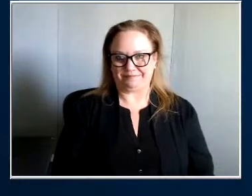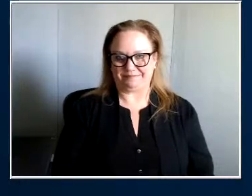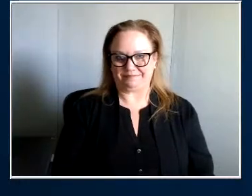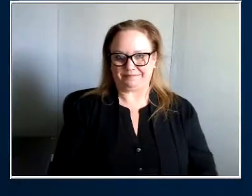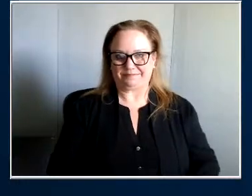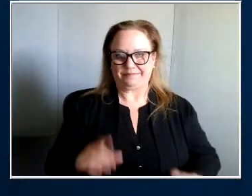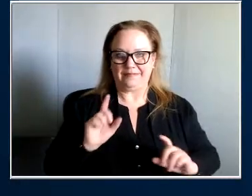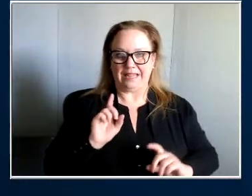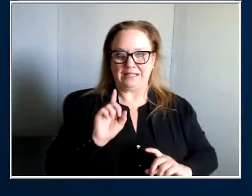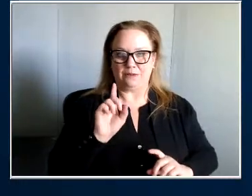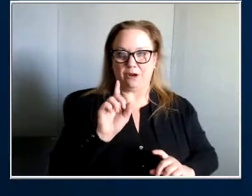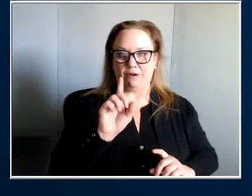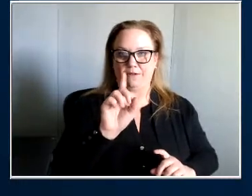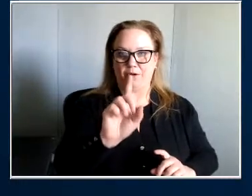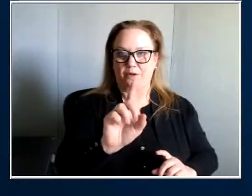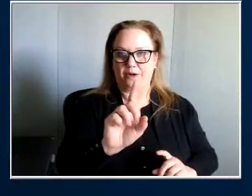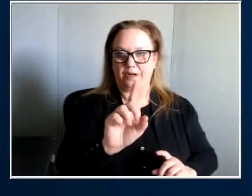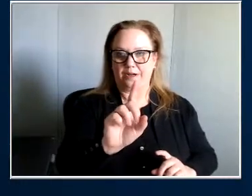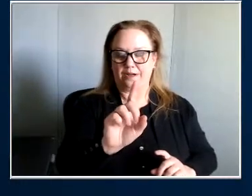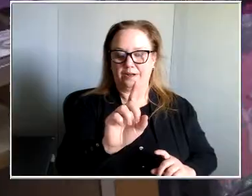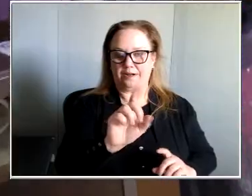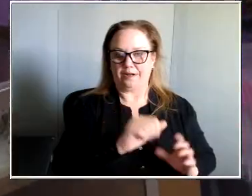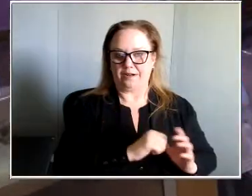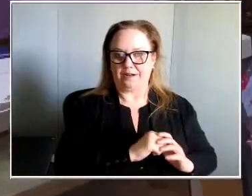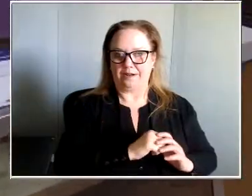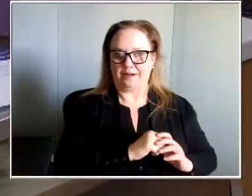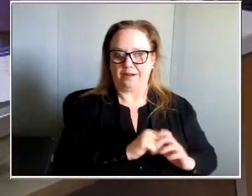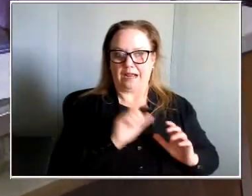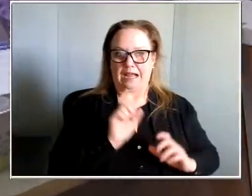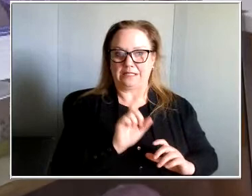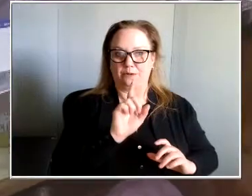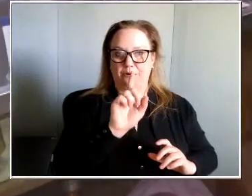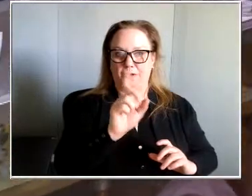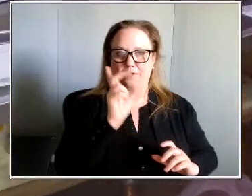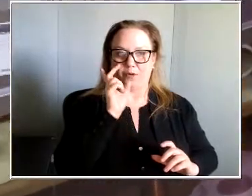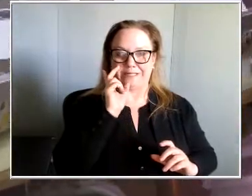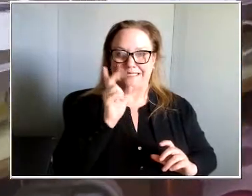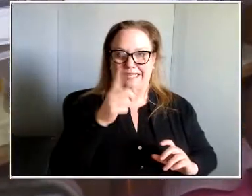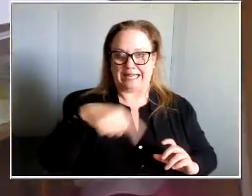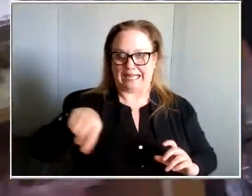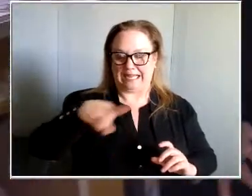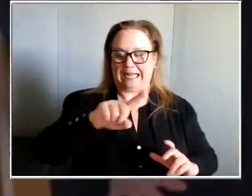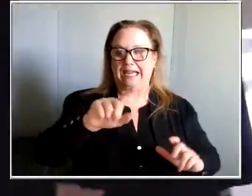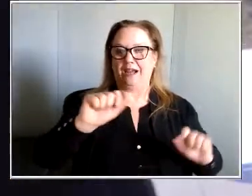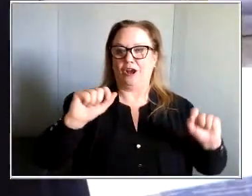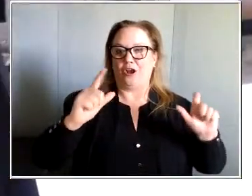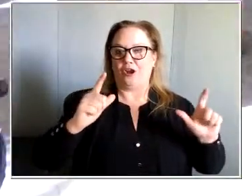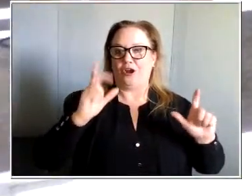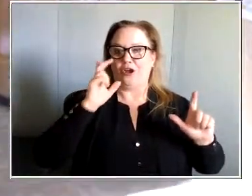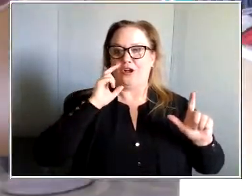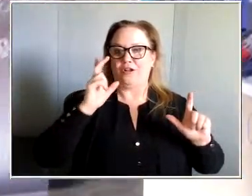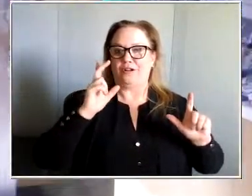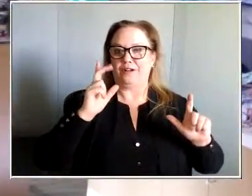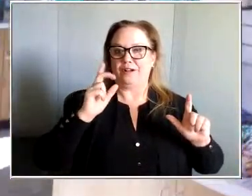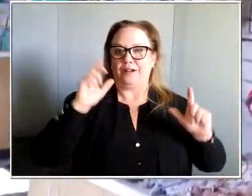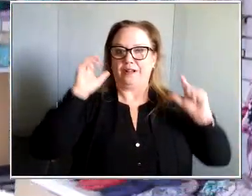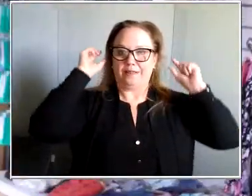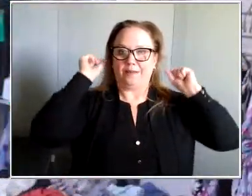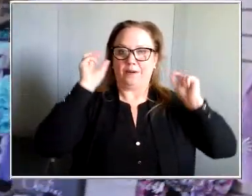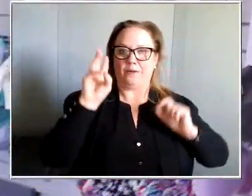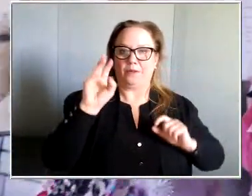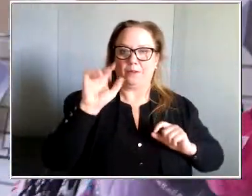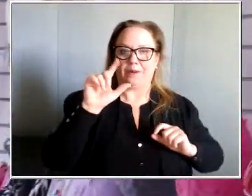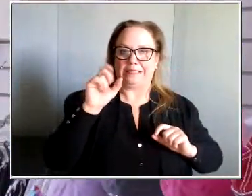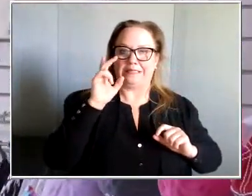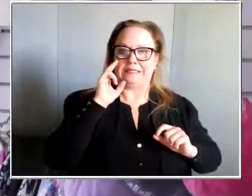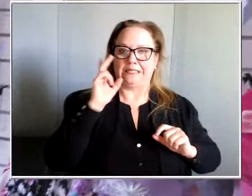forward... Go ahead. No, as we're moving forward here, you can see some of the wigs I talked about. You